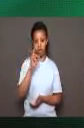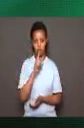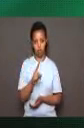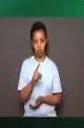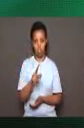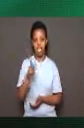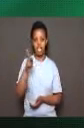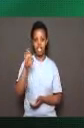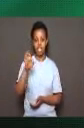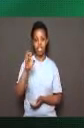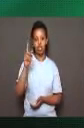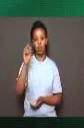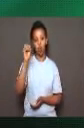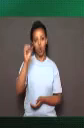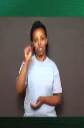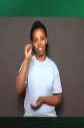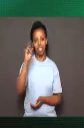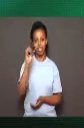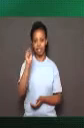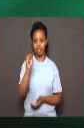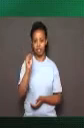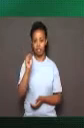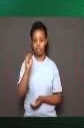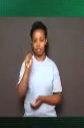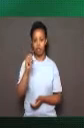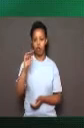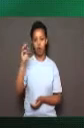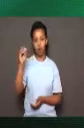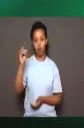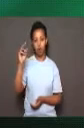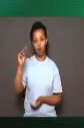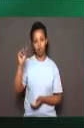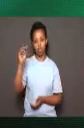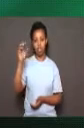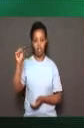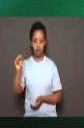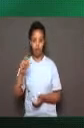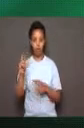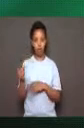Ketoses are monosaccharides in the ketone group.